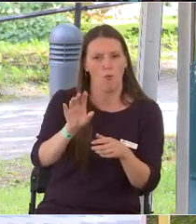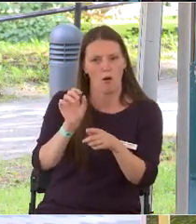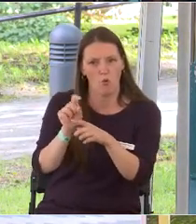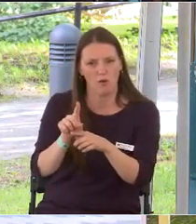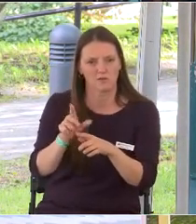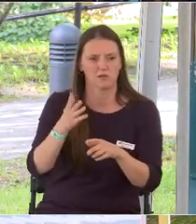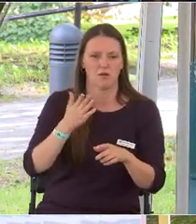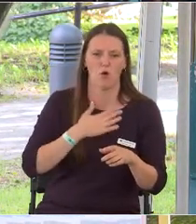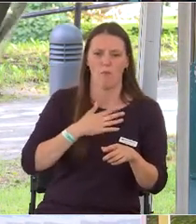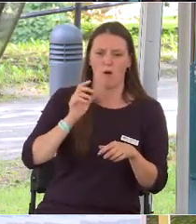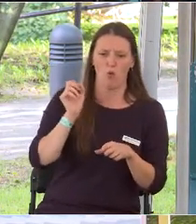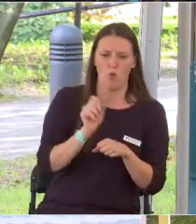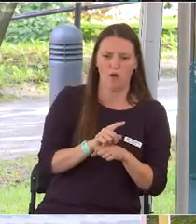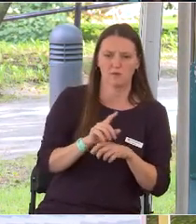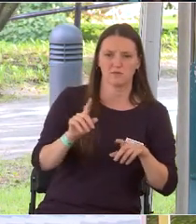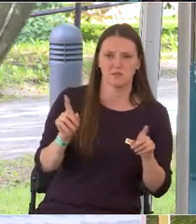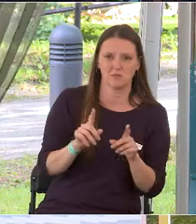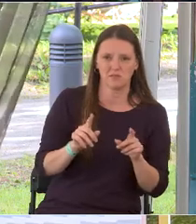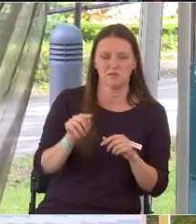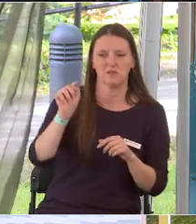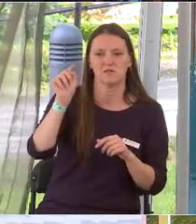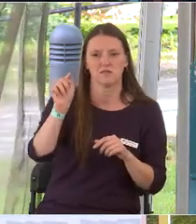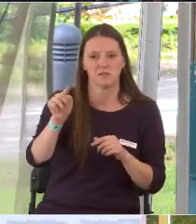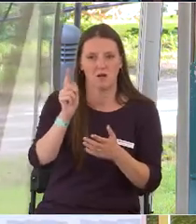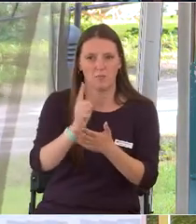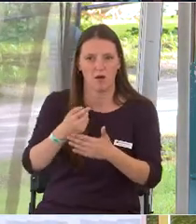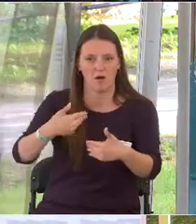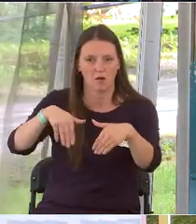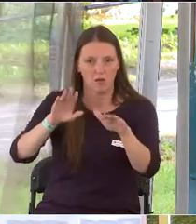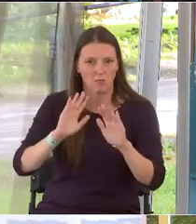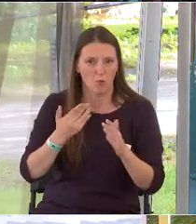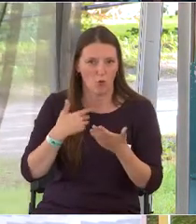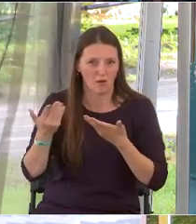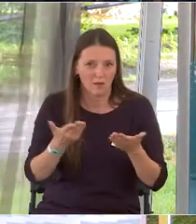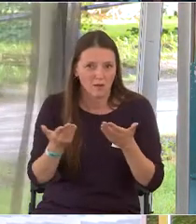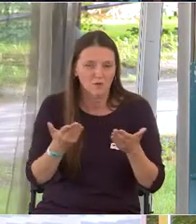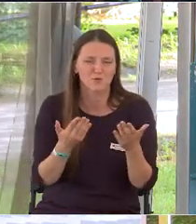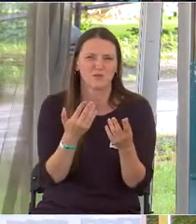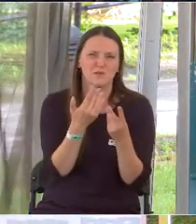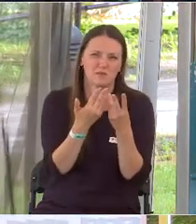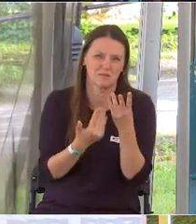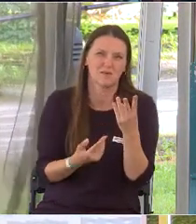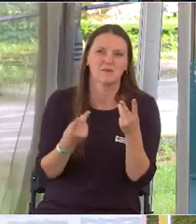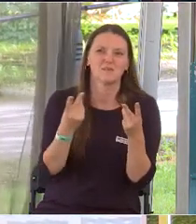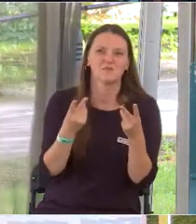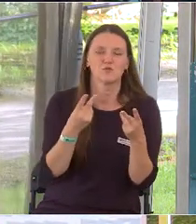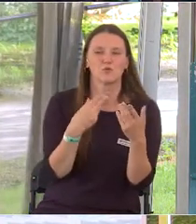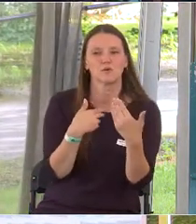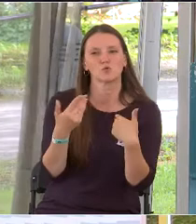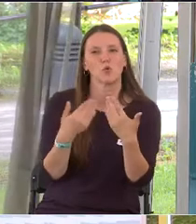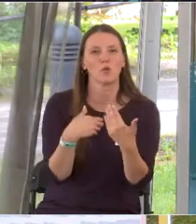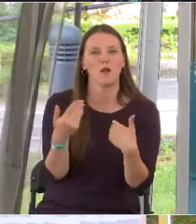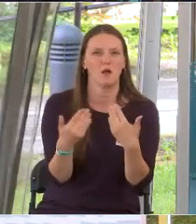is to provide us, or your role is to provide us for certain services, or somehow sees